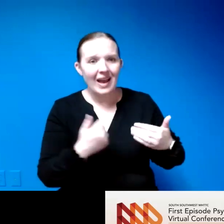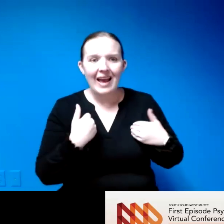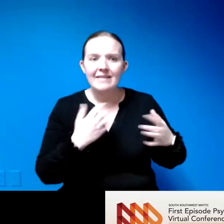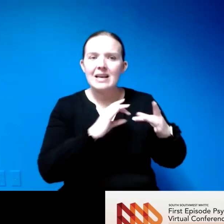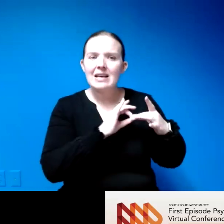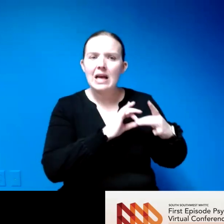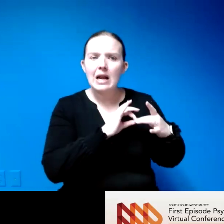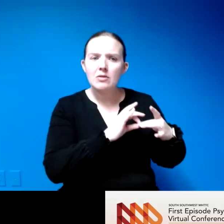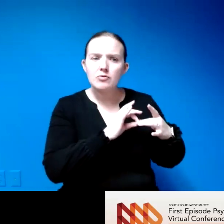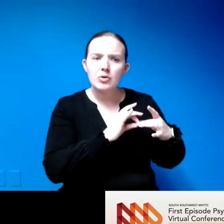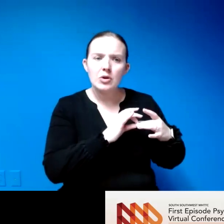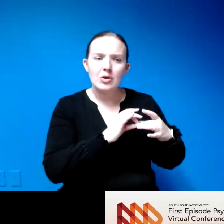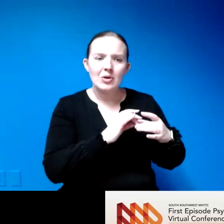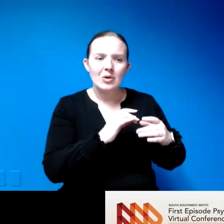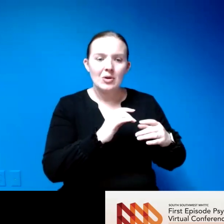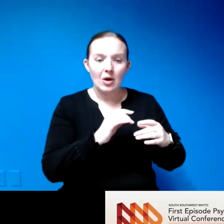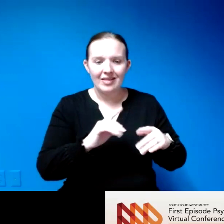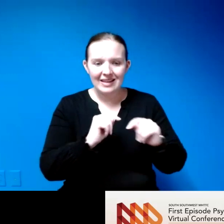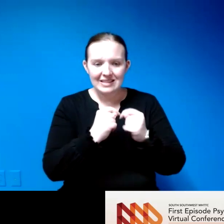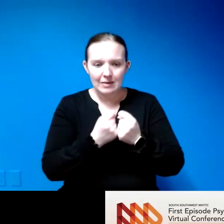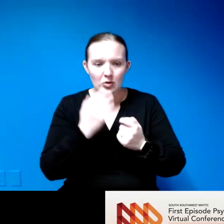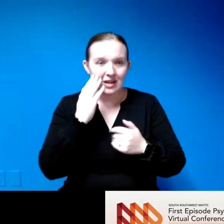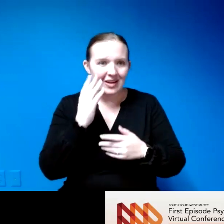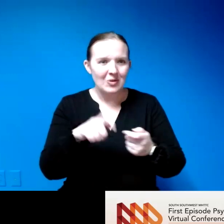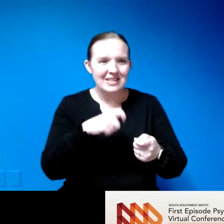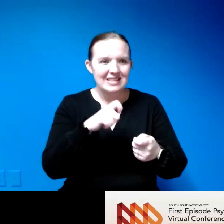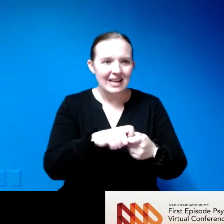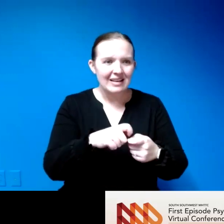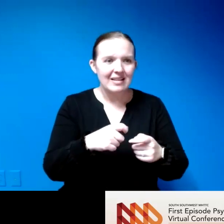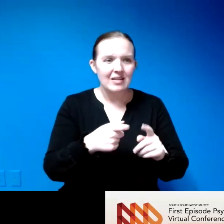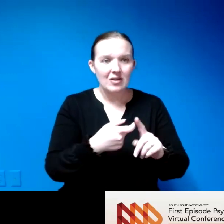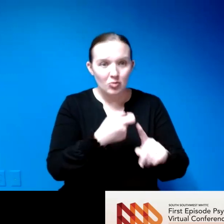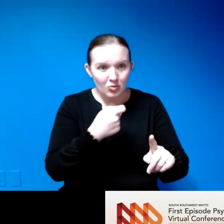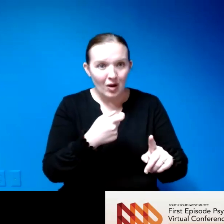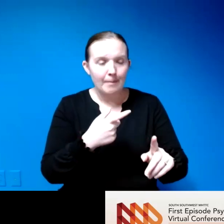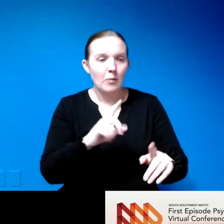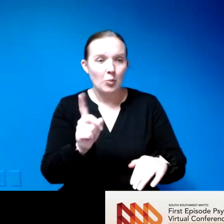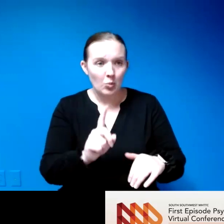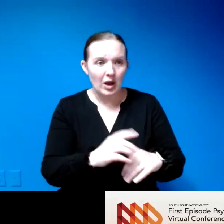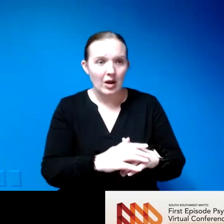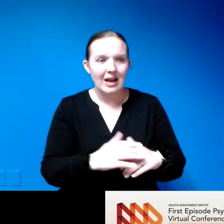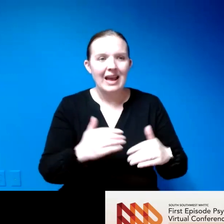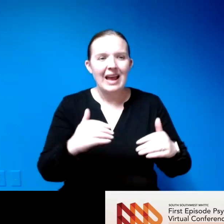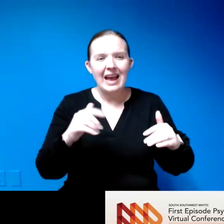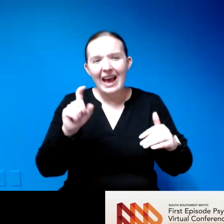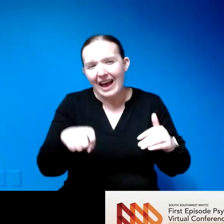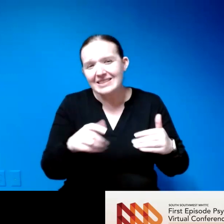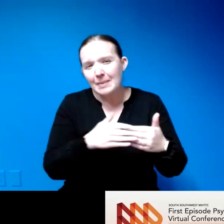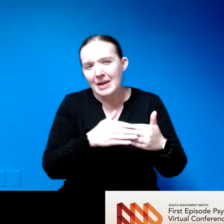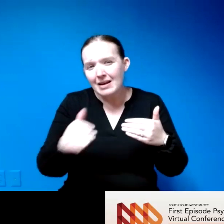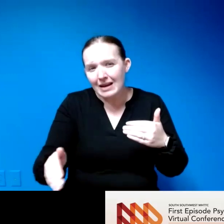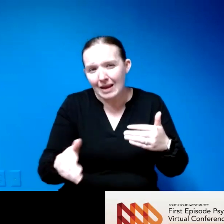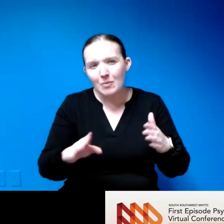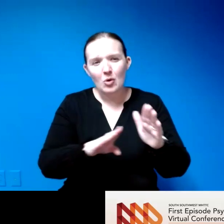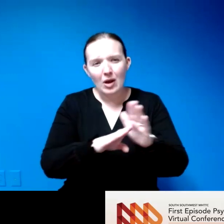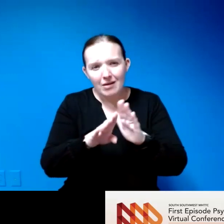the people at the team so they know exactly where you're coming from a program. There has to be the labor of nurturing